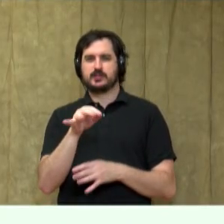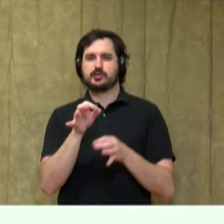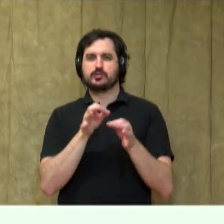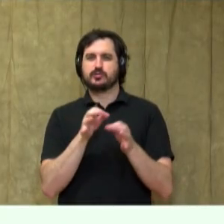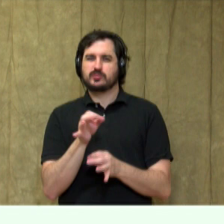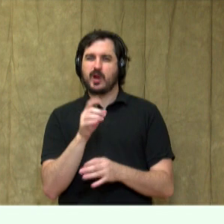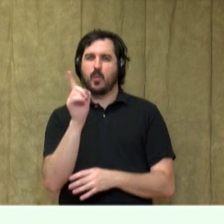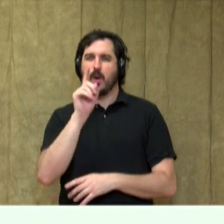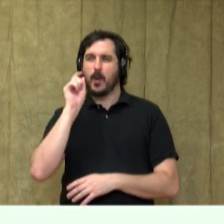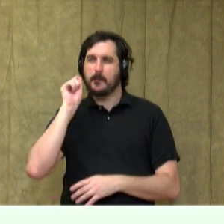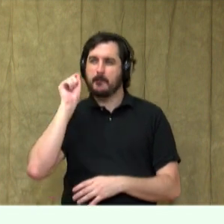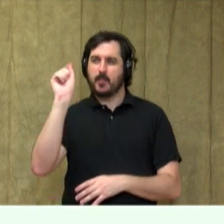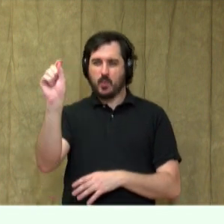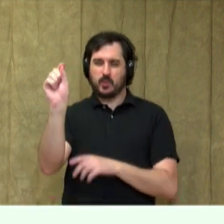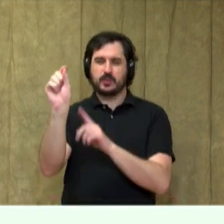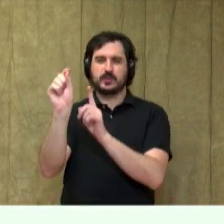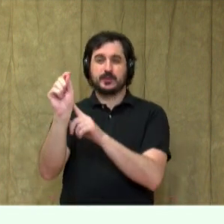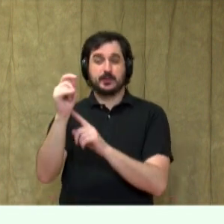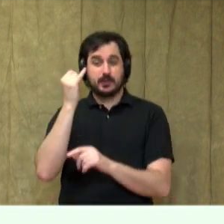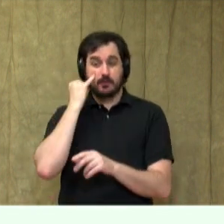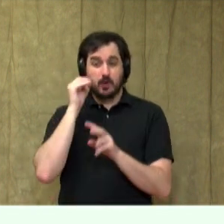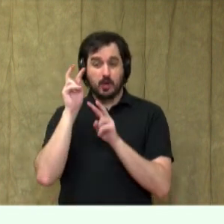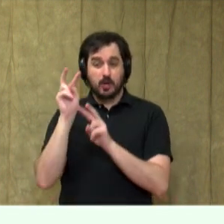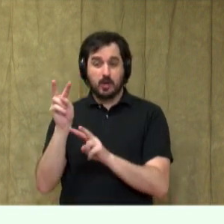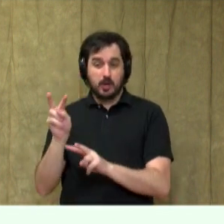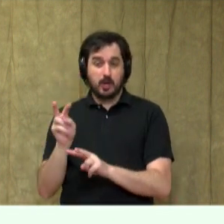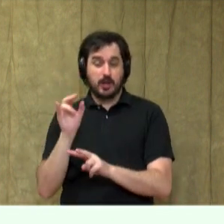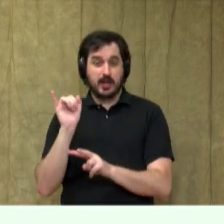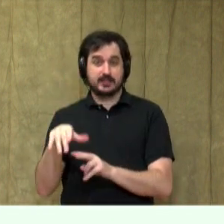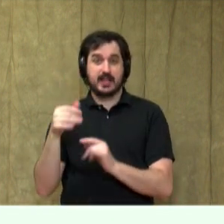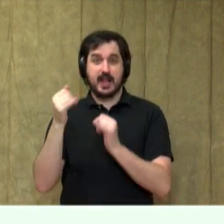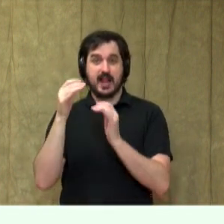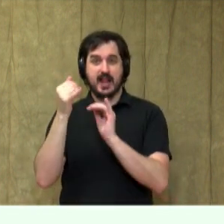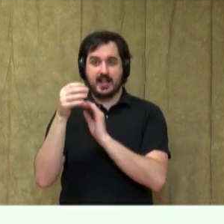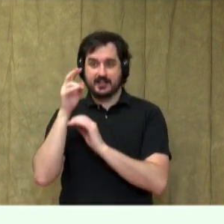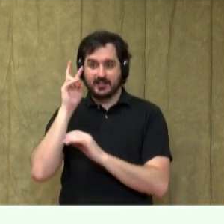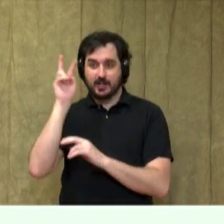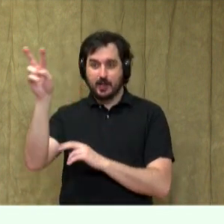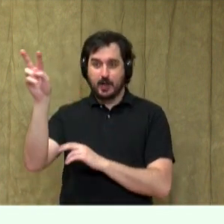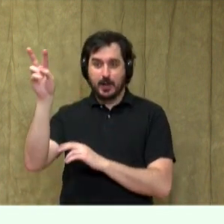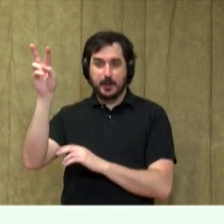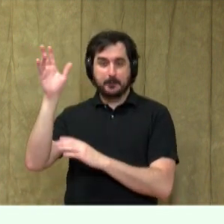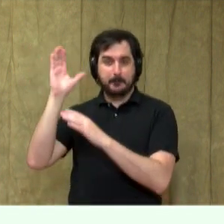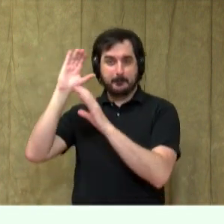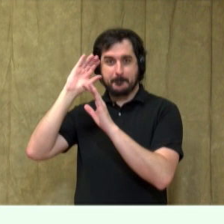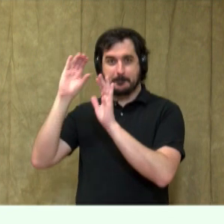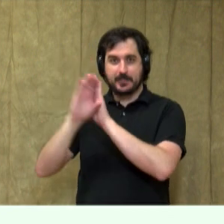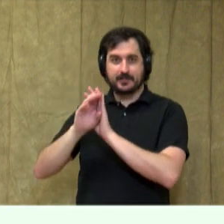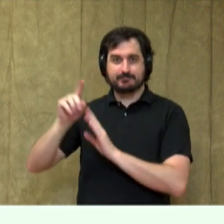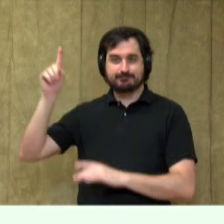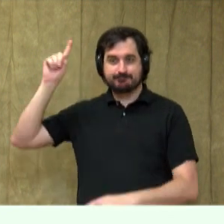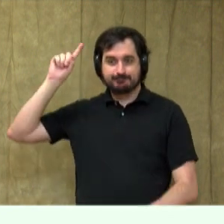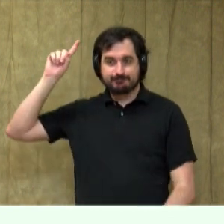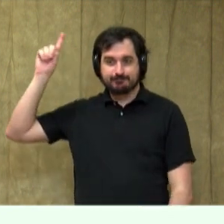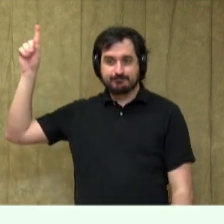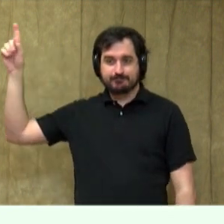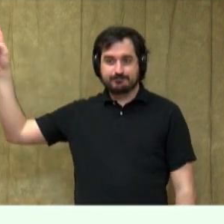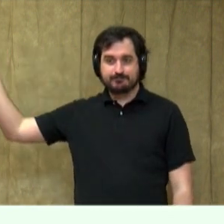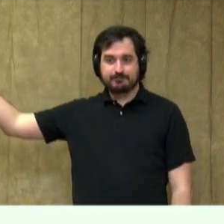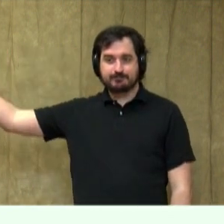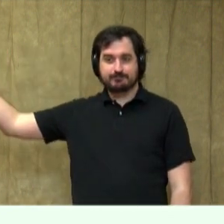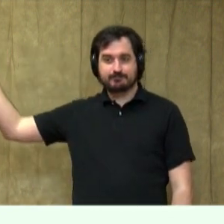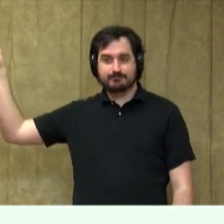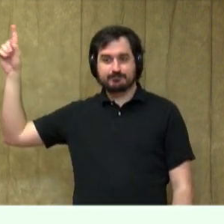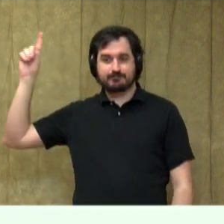you notice this is not only labeled like I just did, but now you see inside the coordinate plane, I have